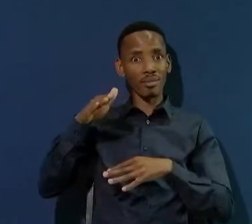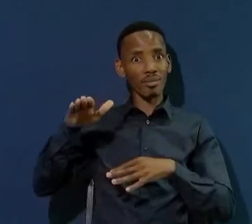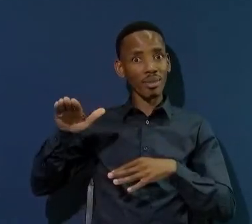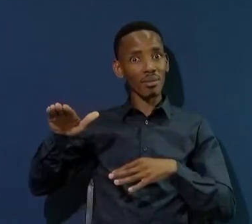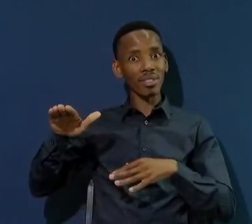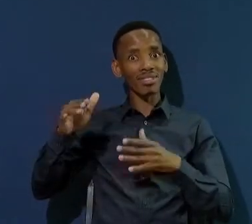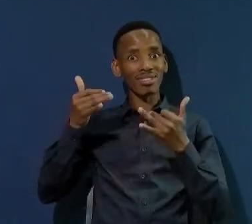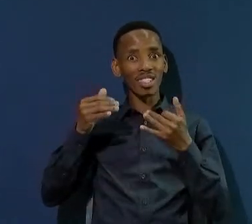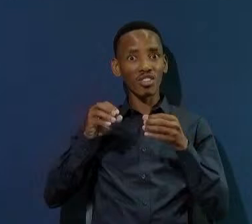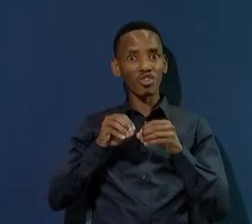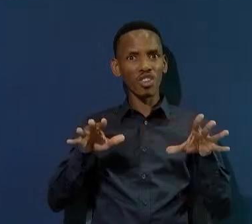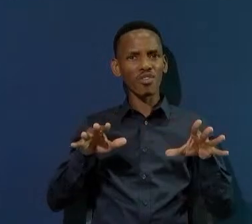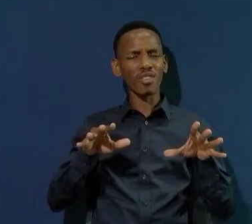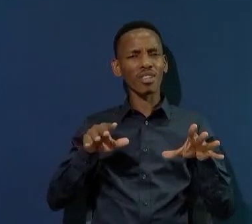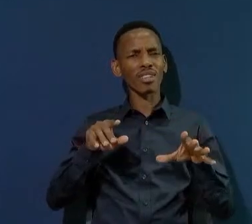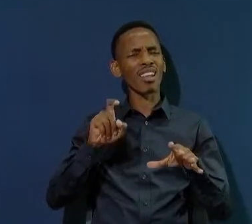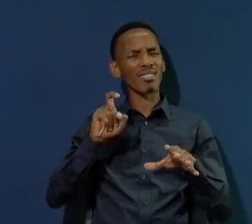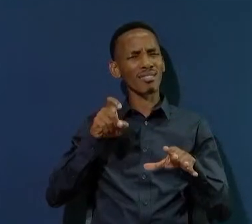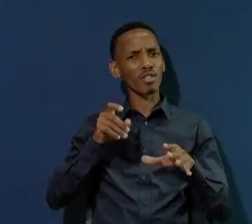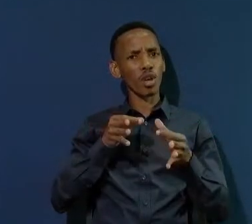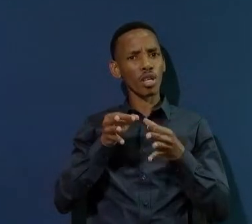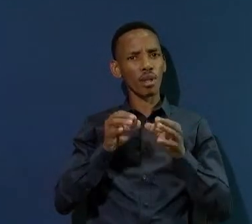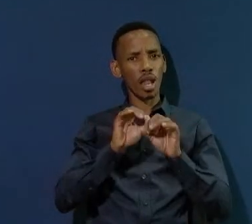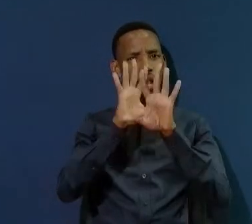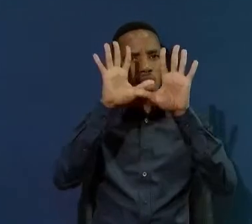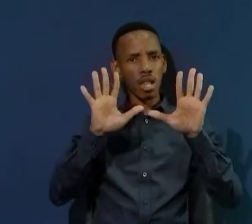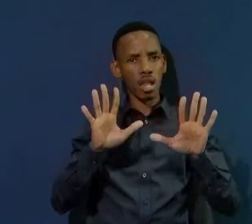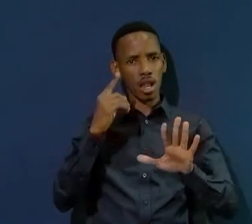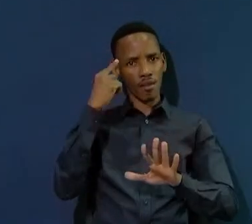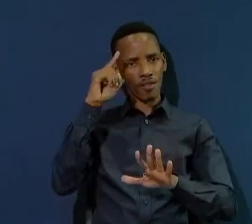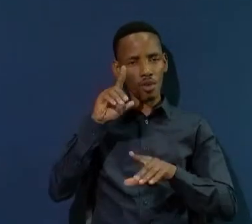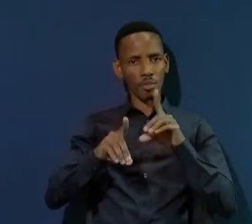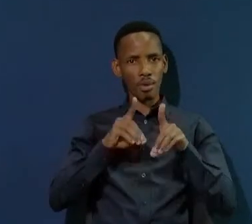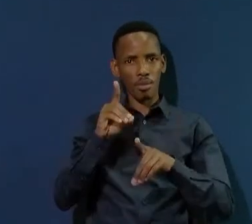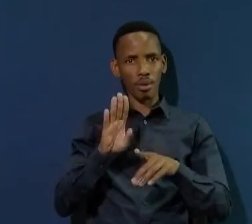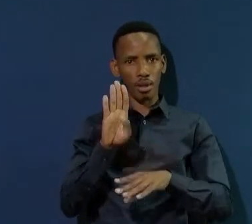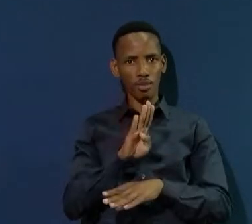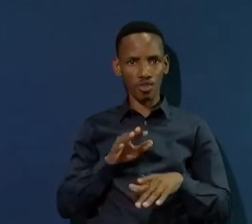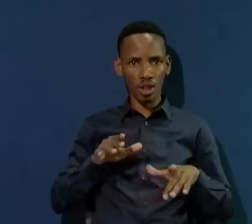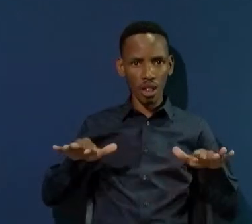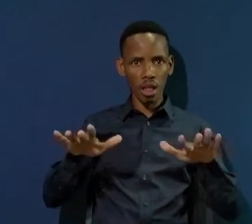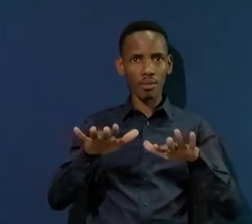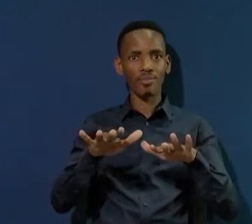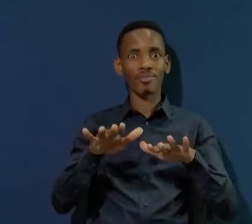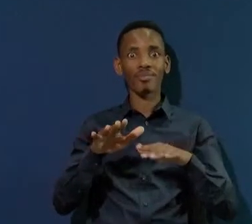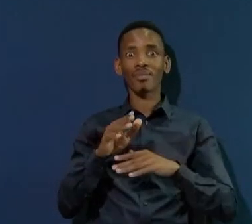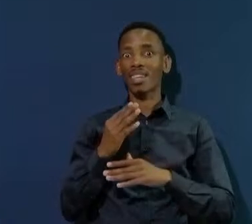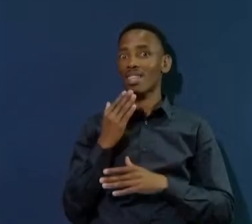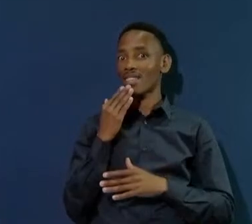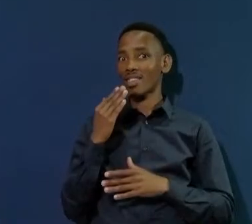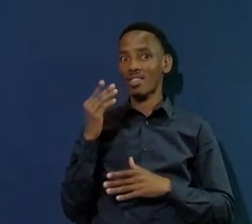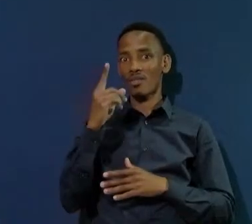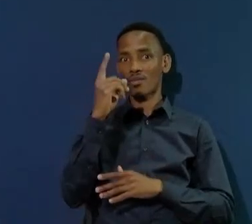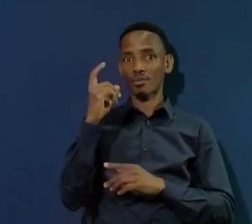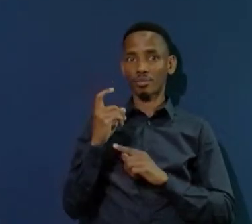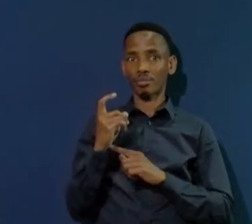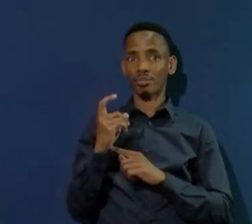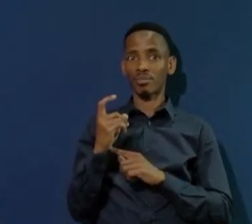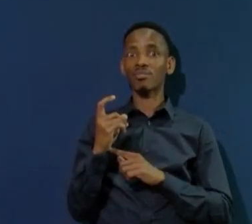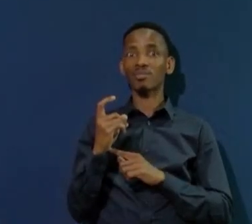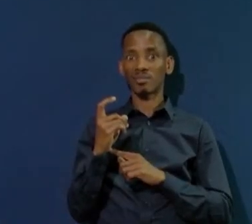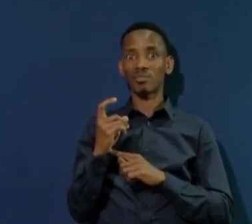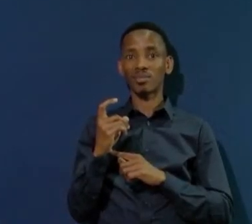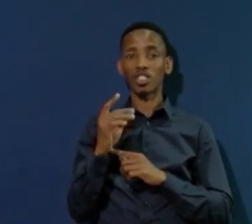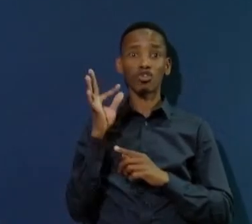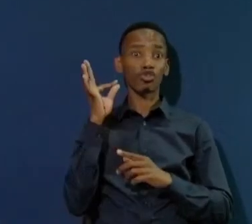go diragetseng go era ke leboga ga o tlisitse kganya ya gazette ka gore gazette e bile ke yone e leng gore e bile e papamaditse